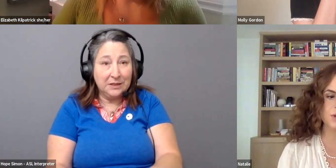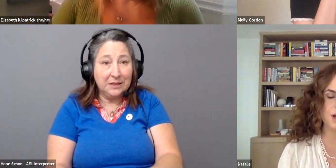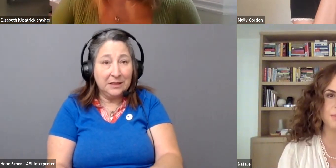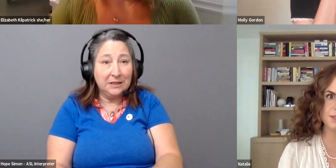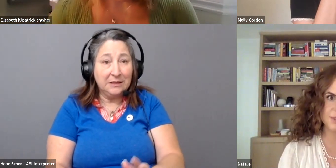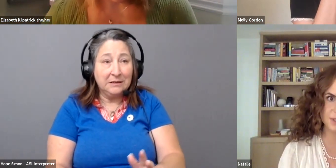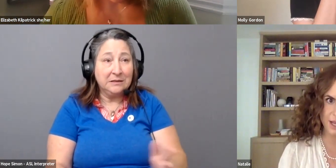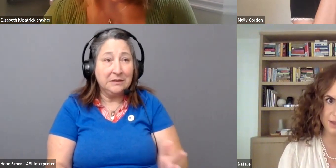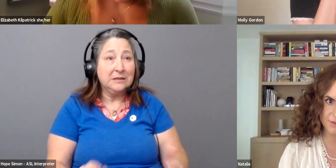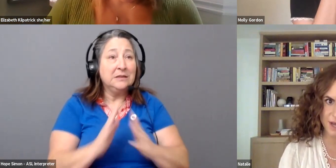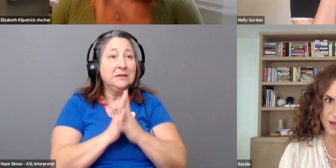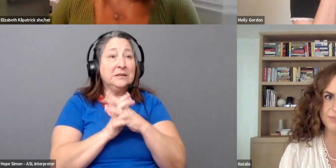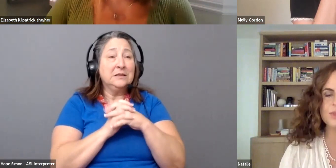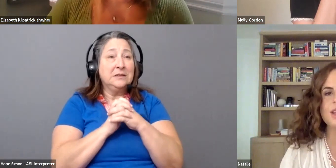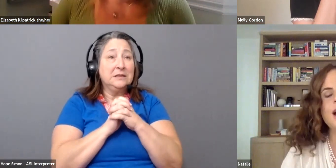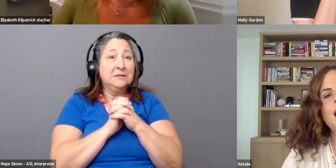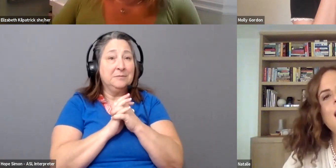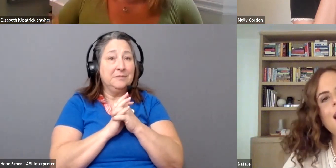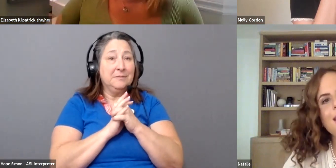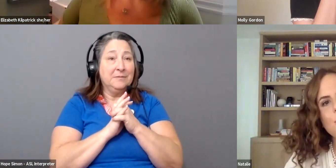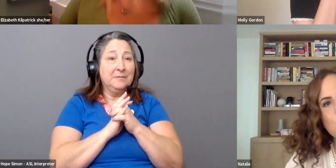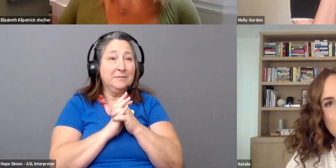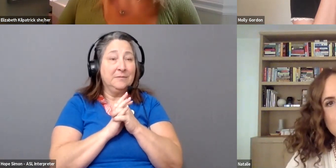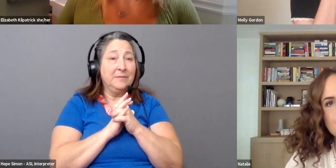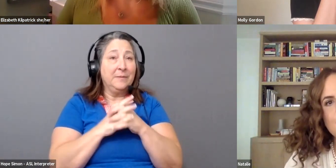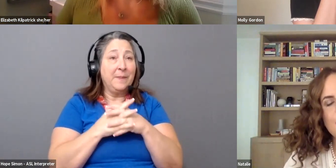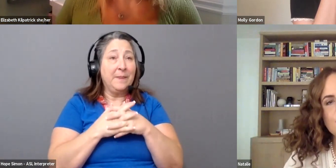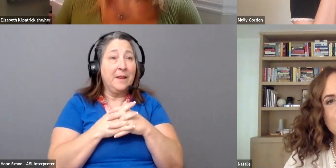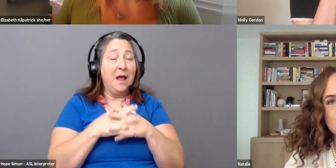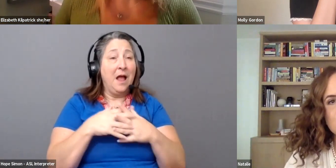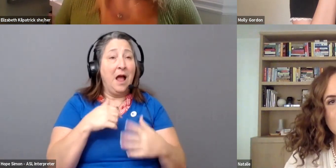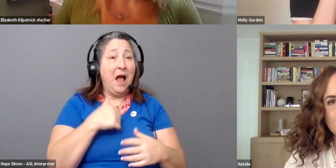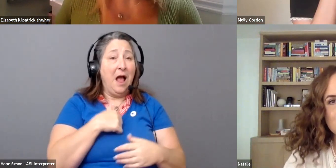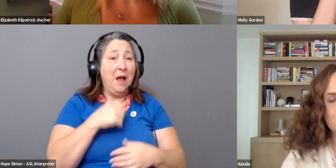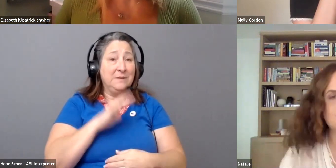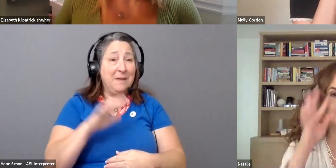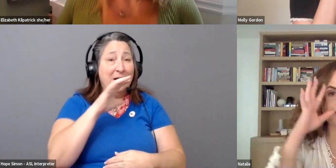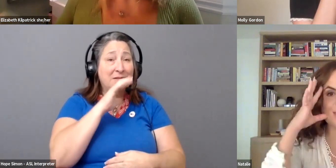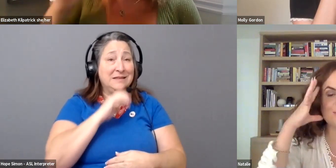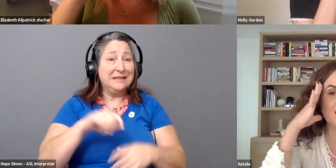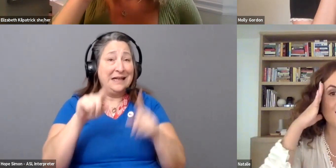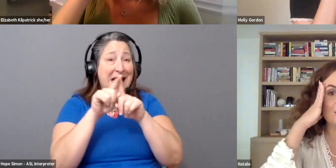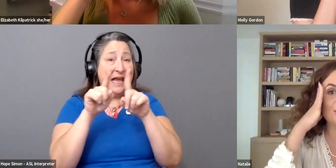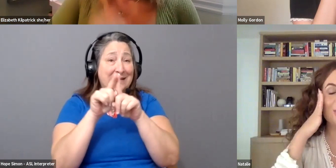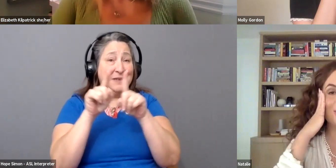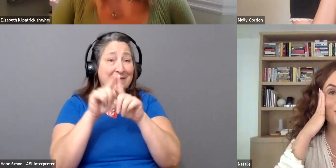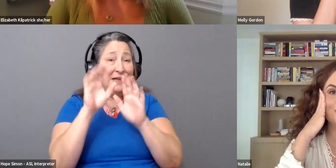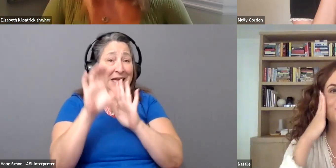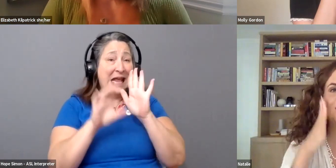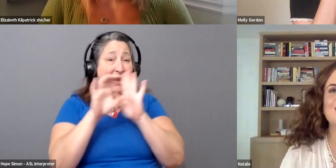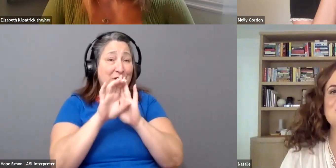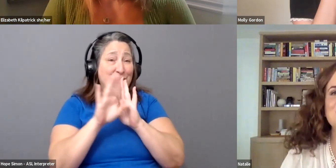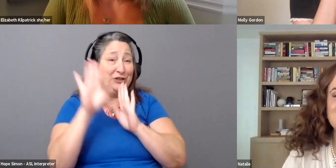own hot mess of a life. I was about the age of the characters some time